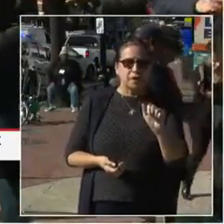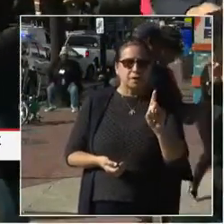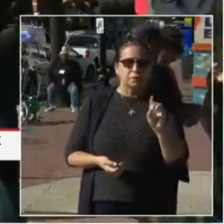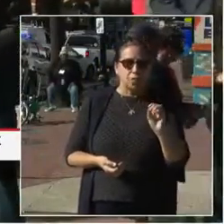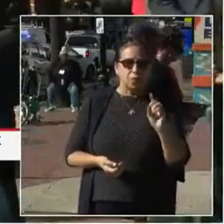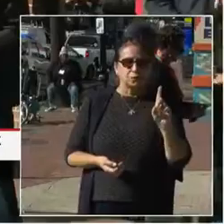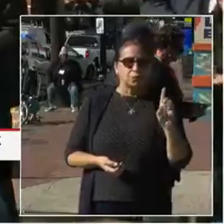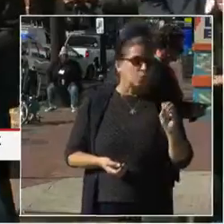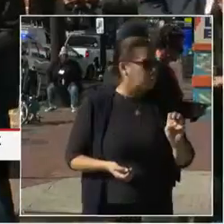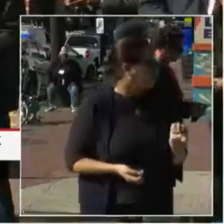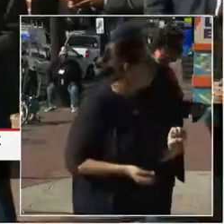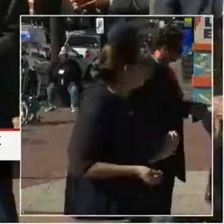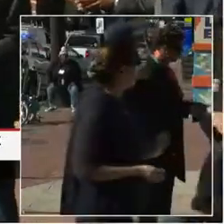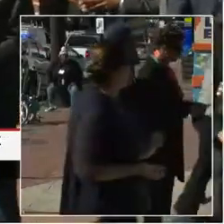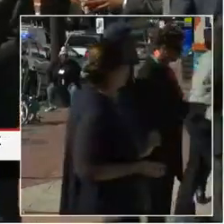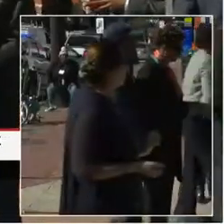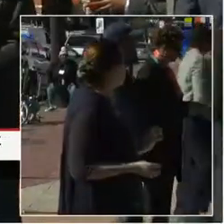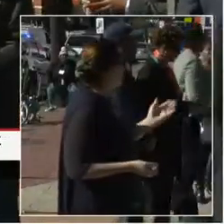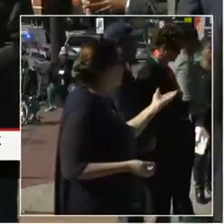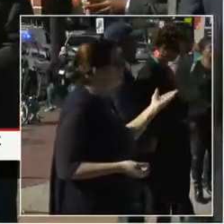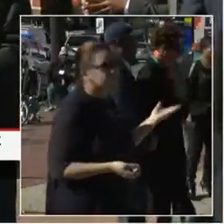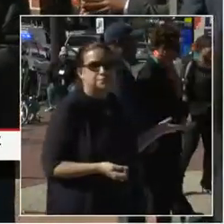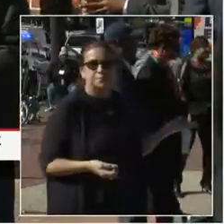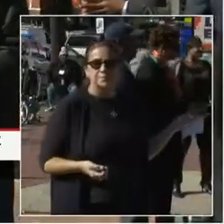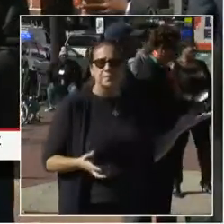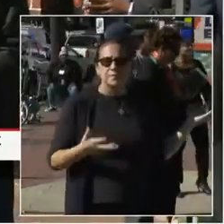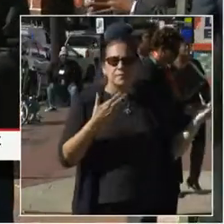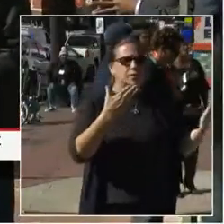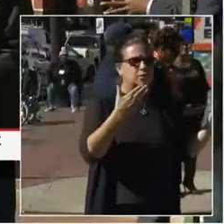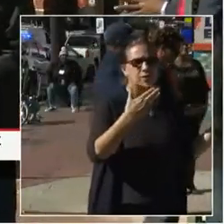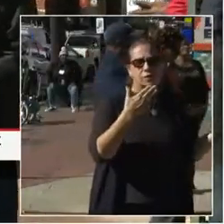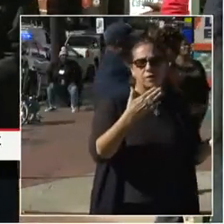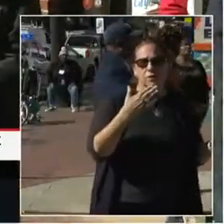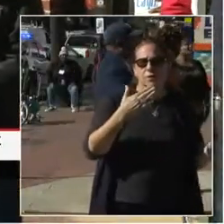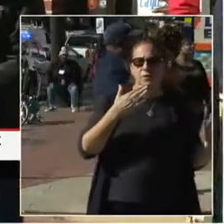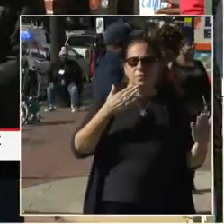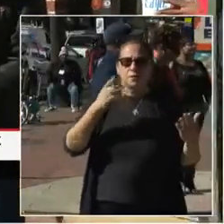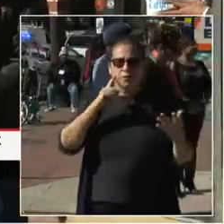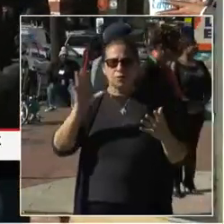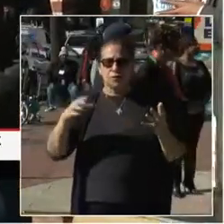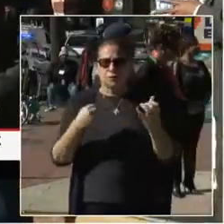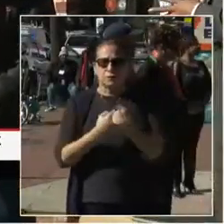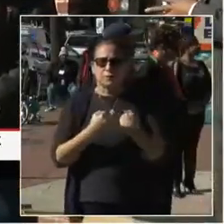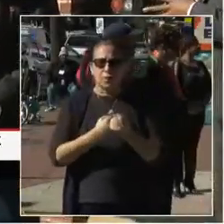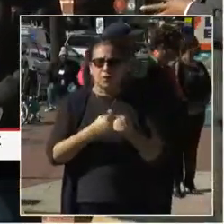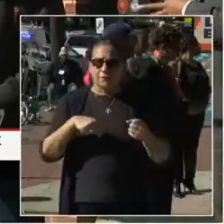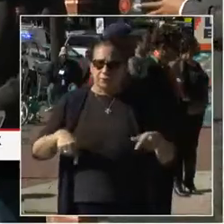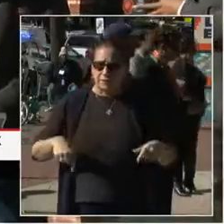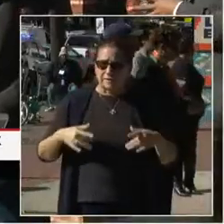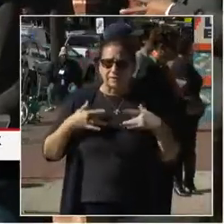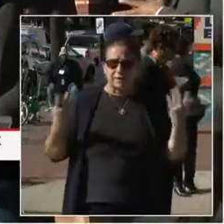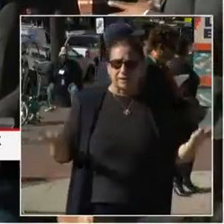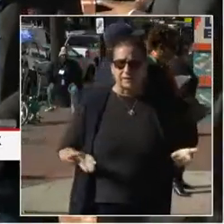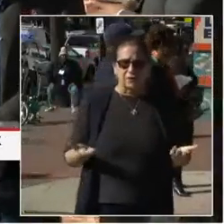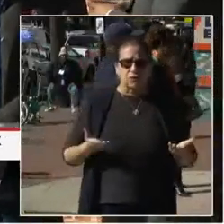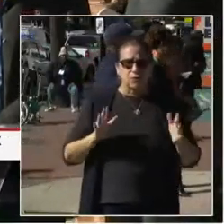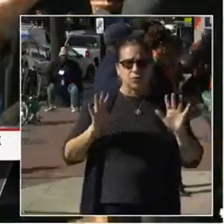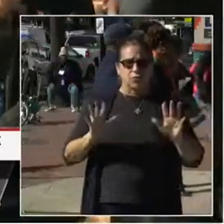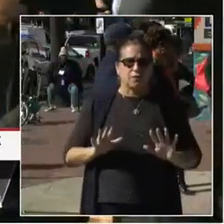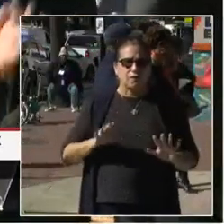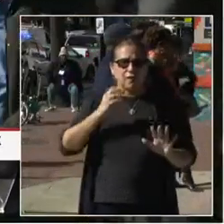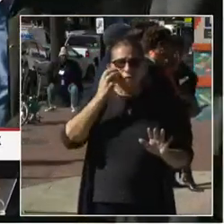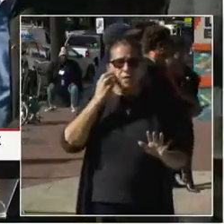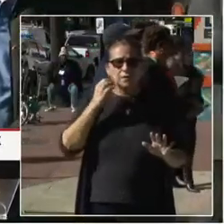Thank you, Mayor Bowser, and thank you so much for hosting this kickoff here in Ward 1, just down the street from our historic, all